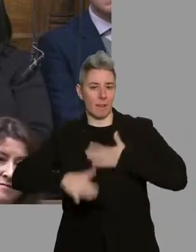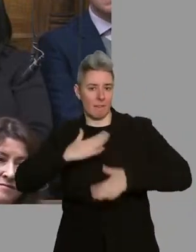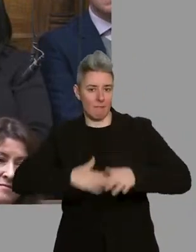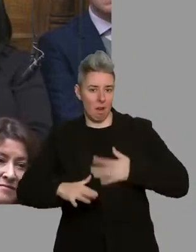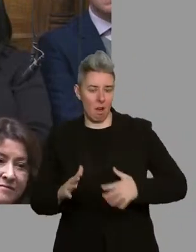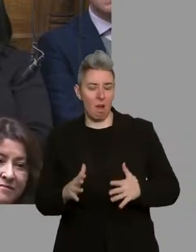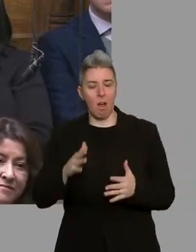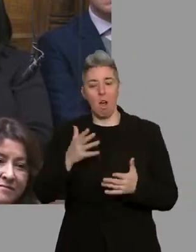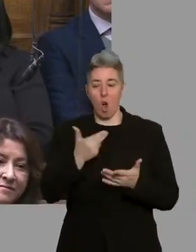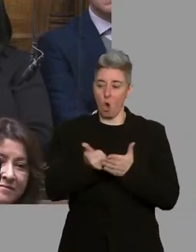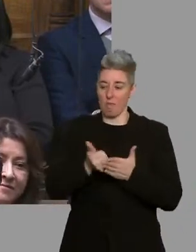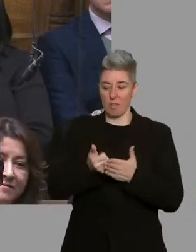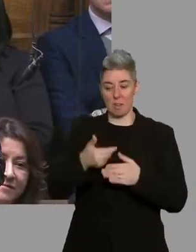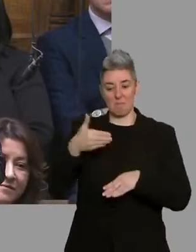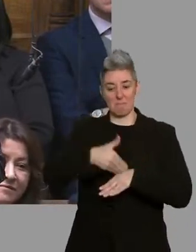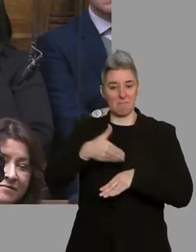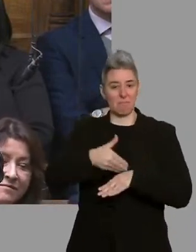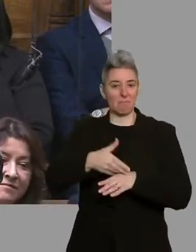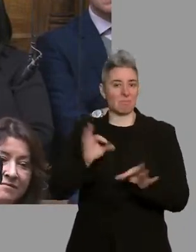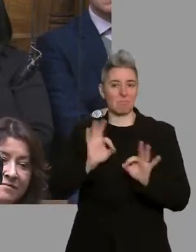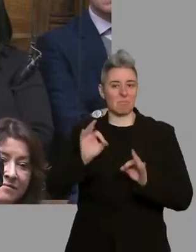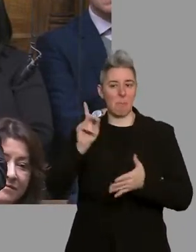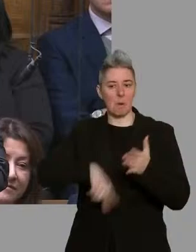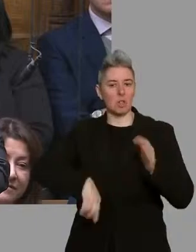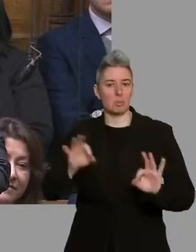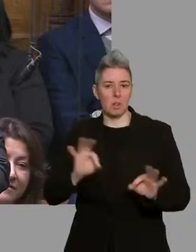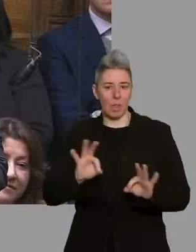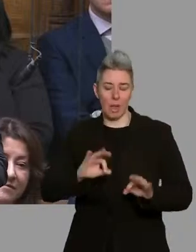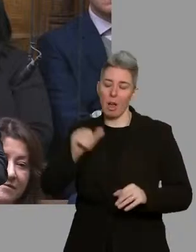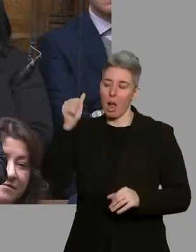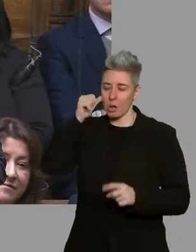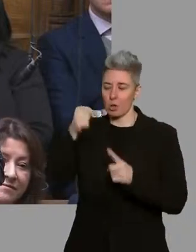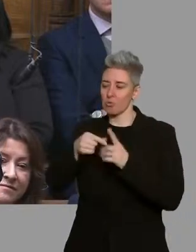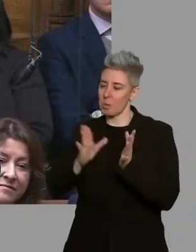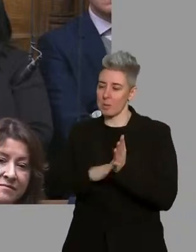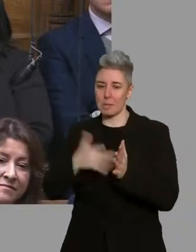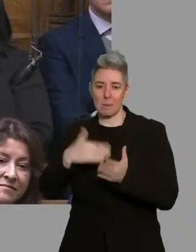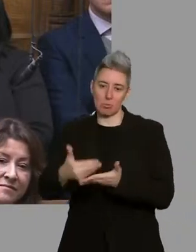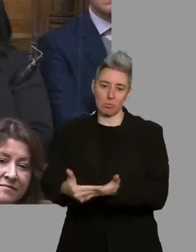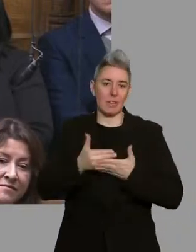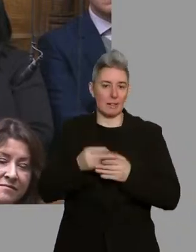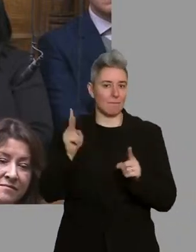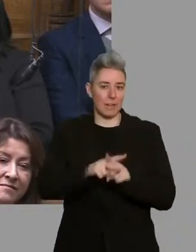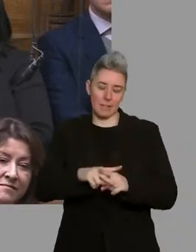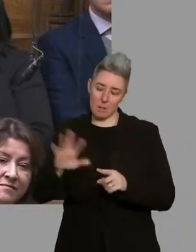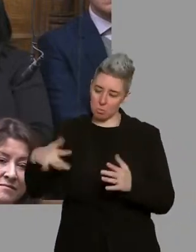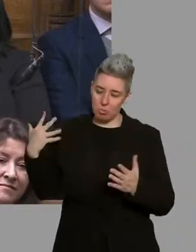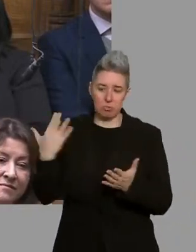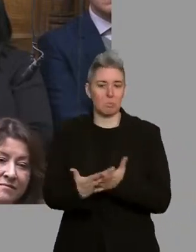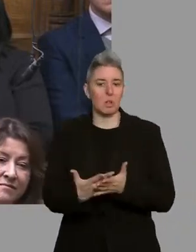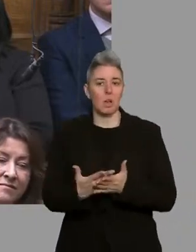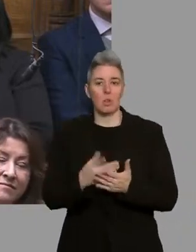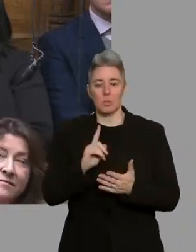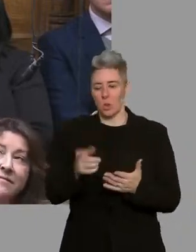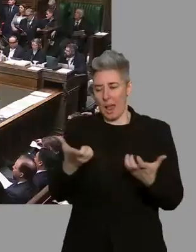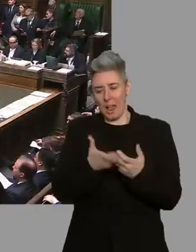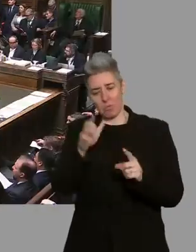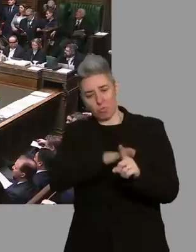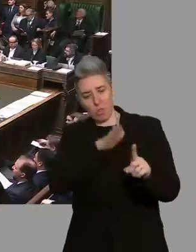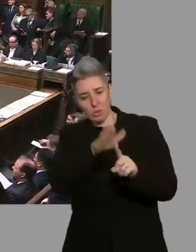protecting victims, so what assurances can the Prime Minister give my constituents that our new government will be tough on crime and on the causes of